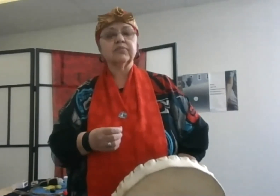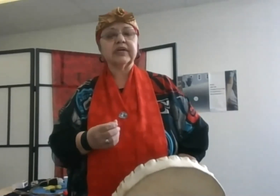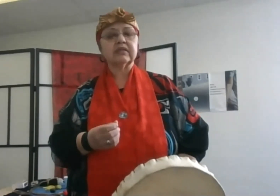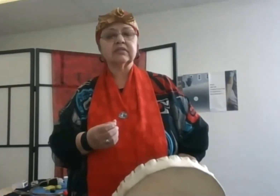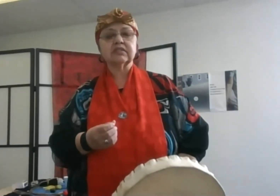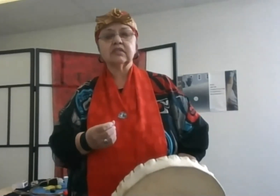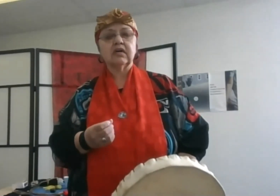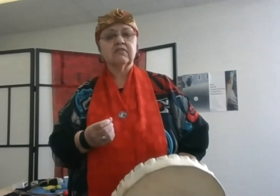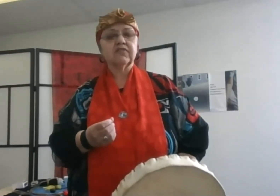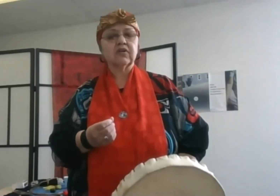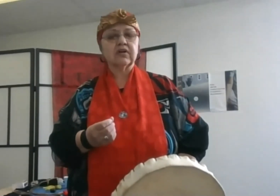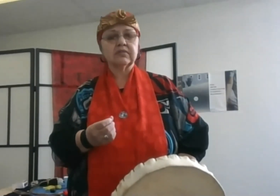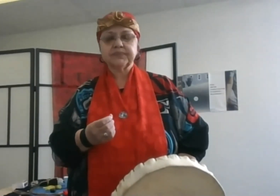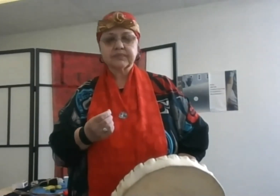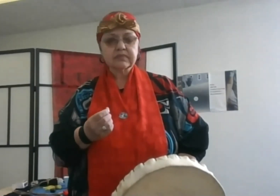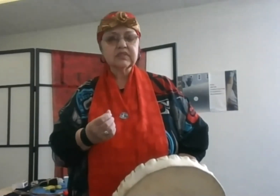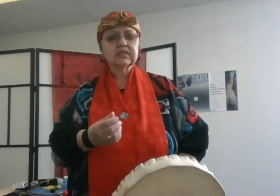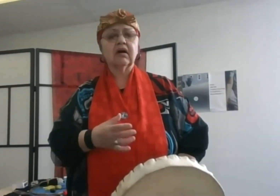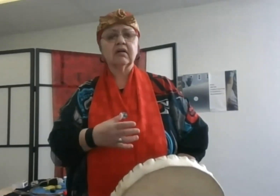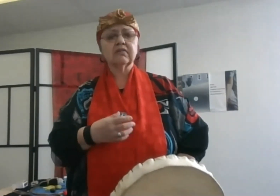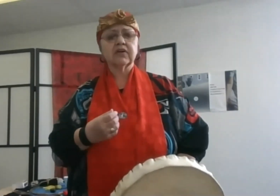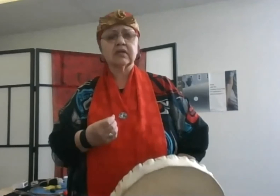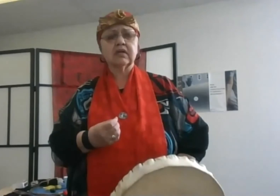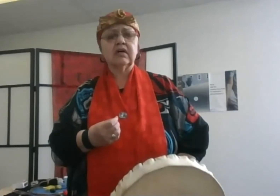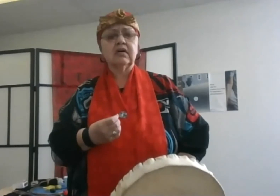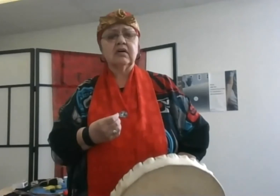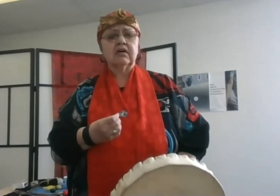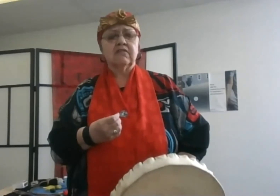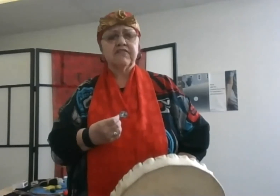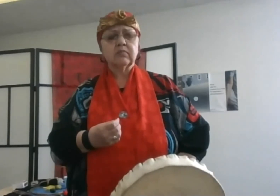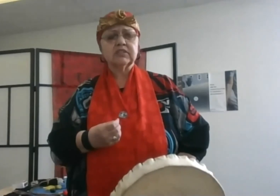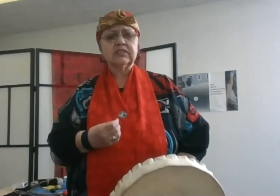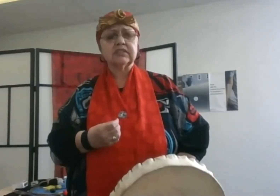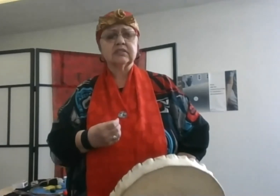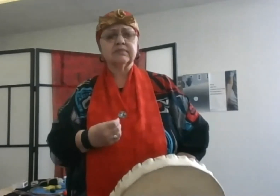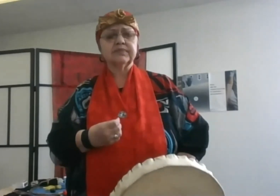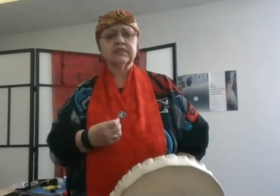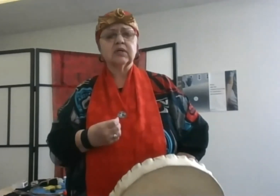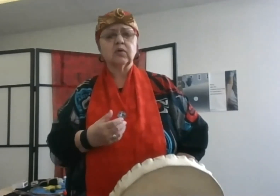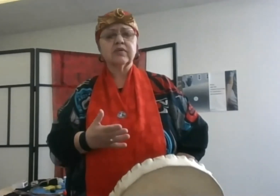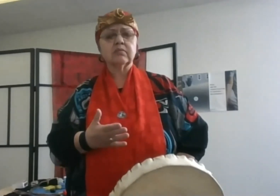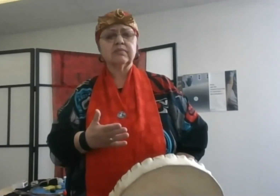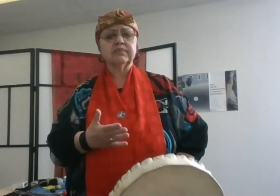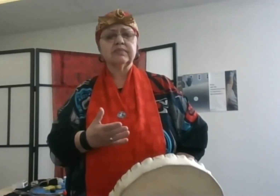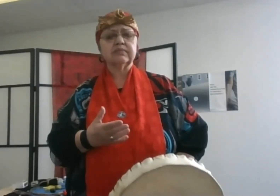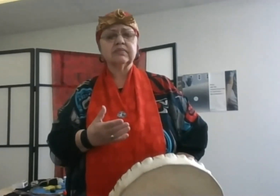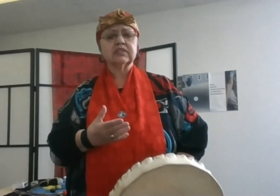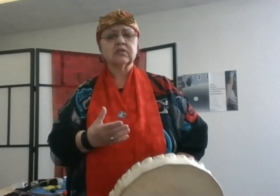for prayers for all of our families. Hold